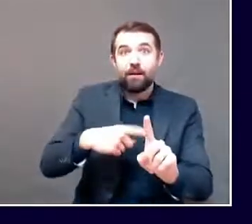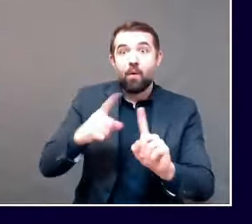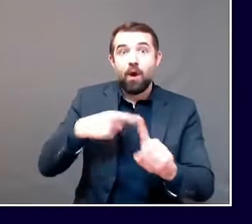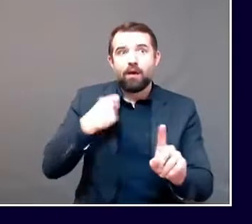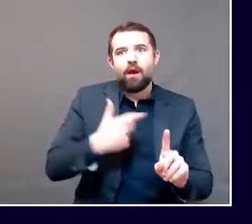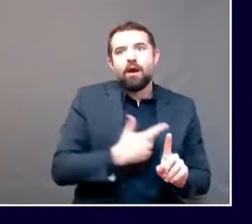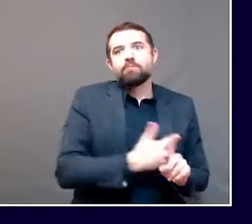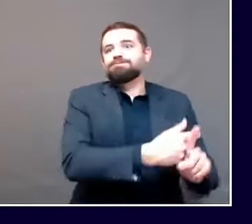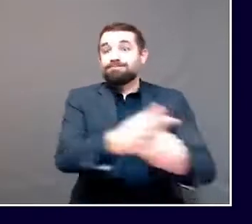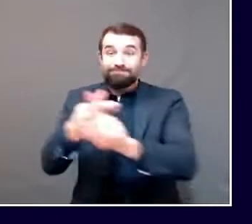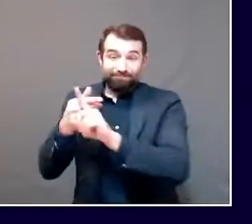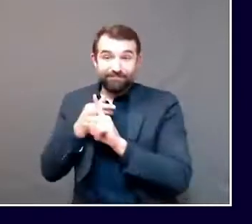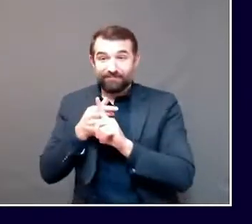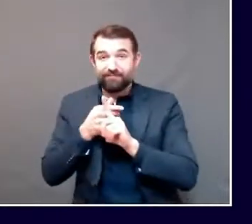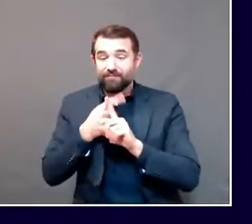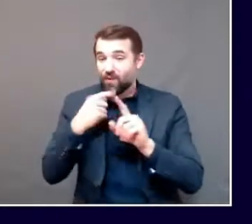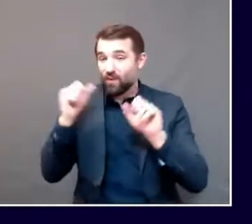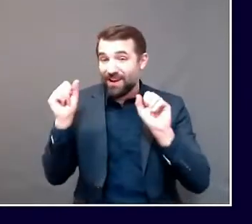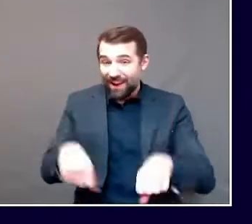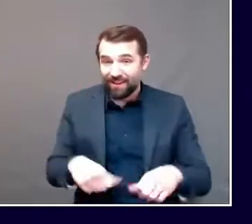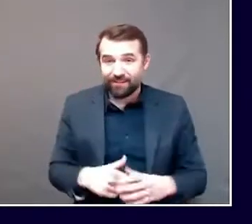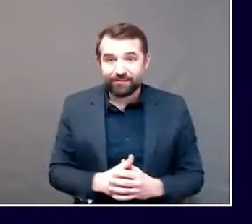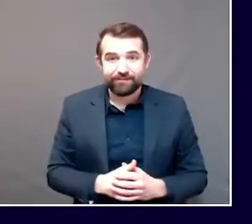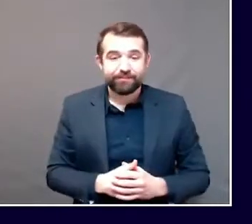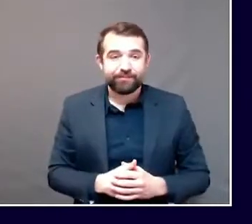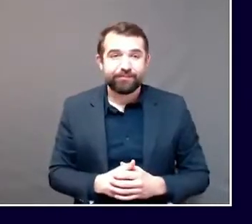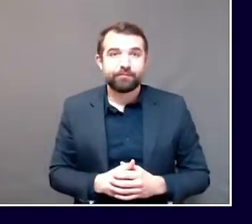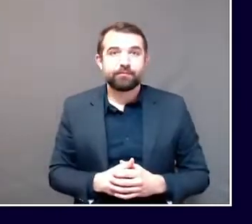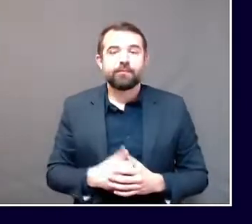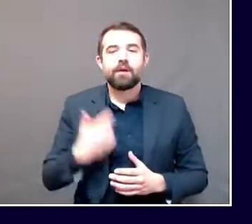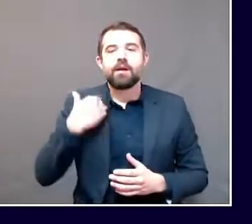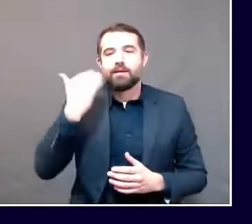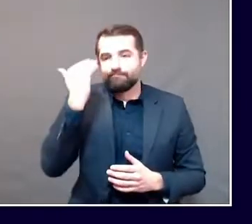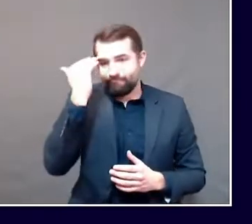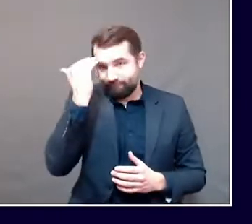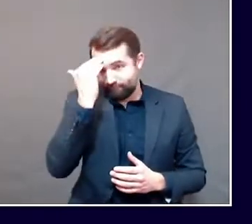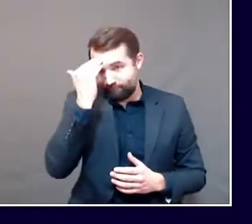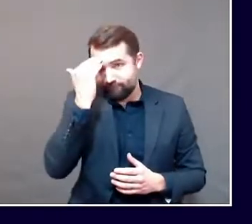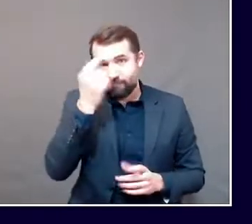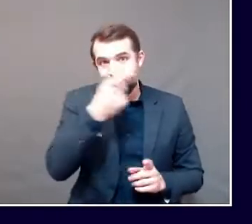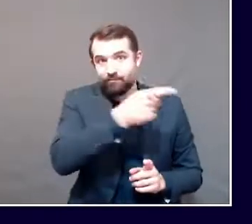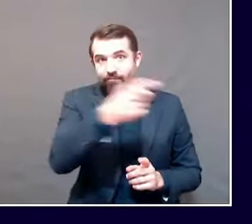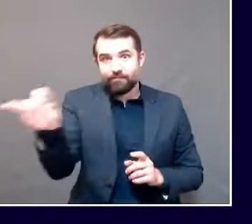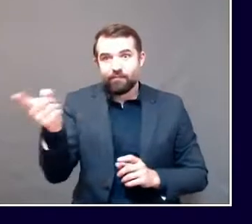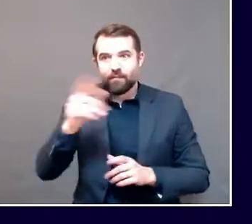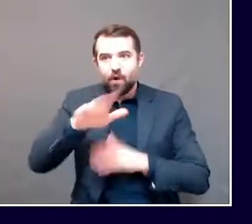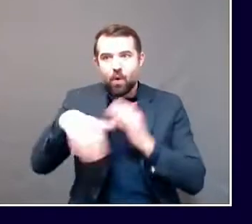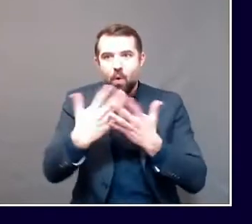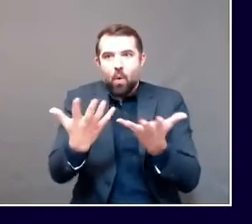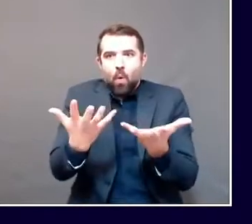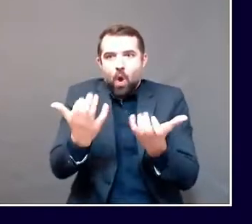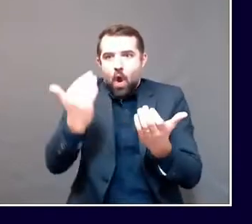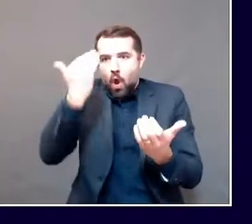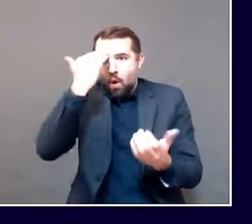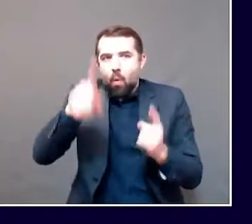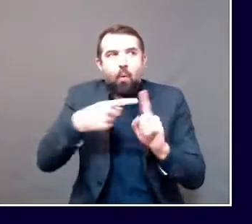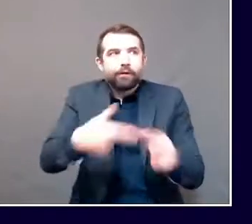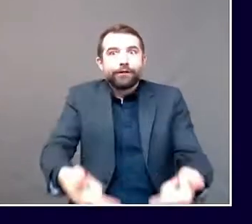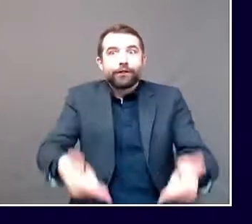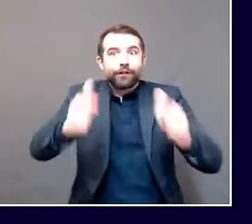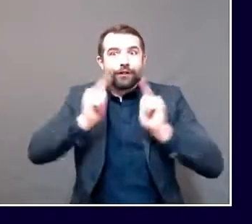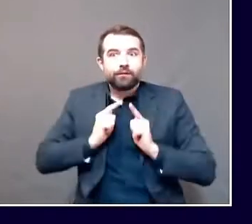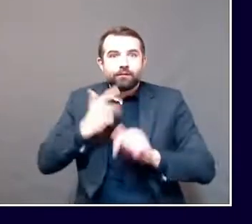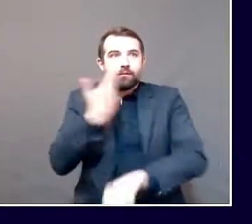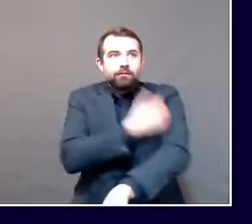straight with everybody. I know that the one thing everyone wants right now is to know what their number is in line.